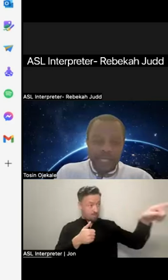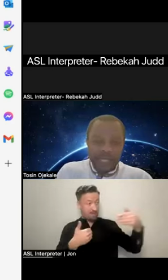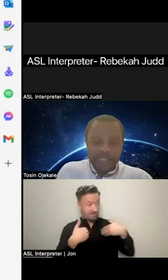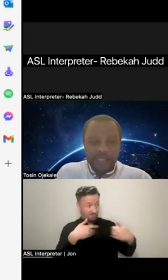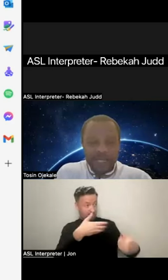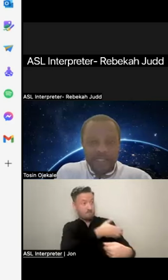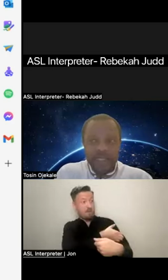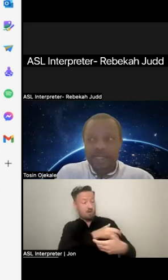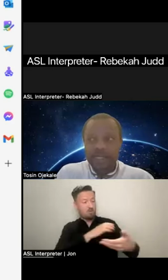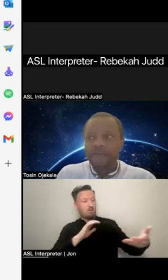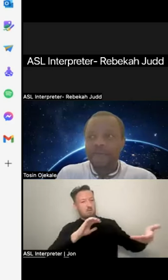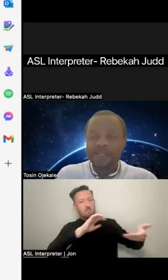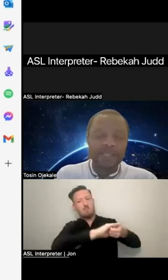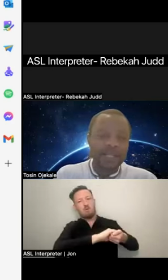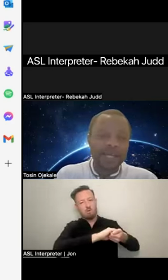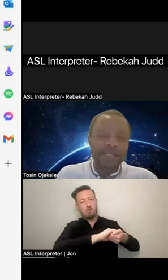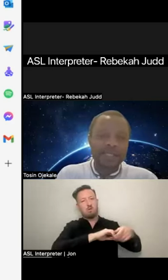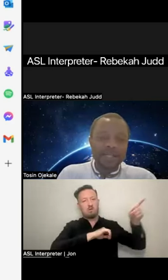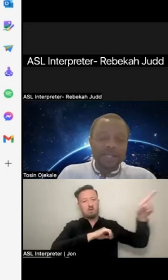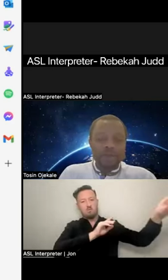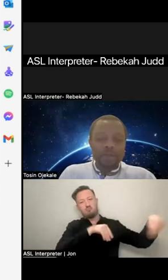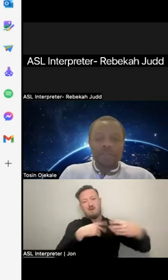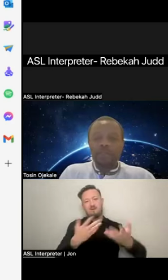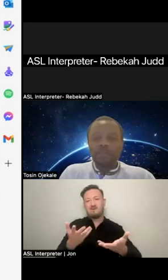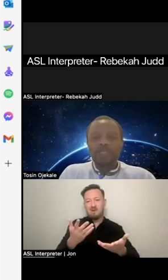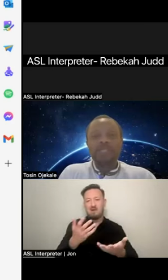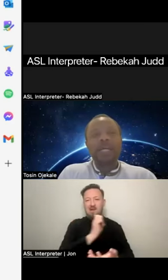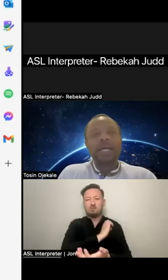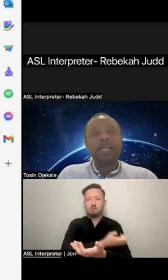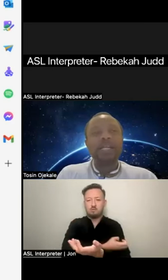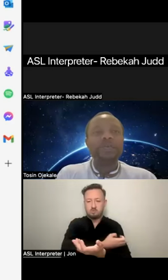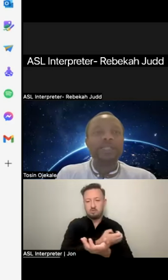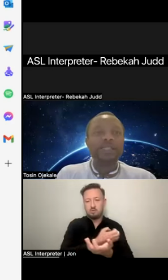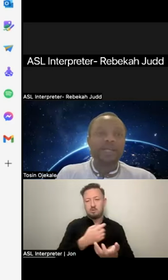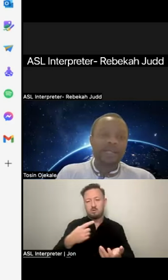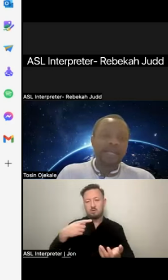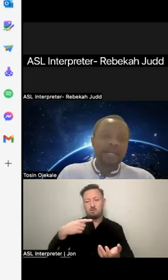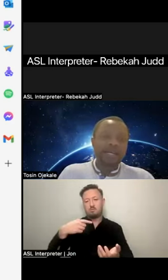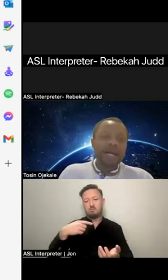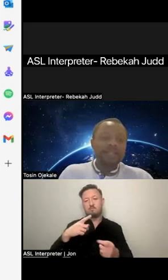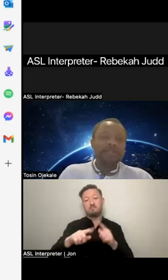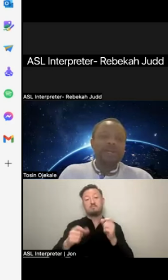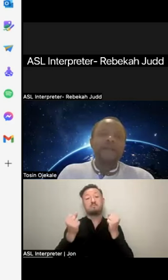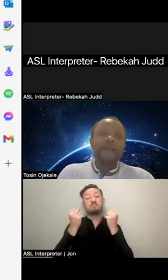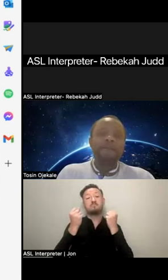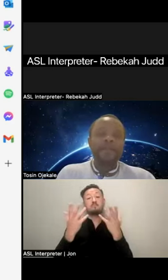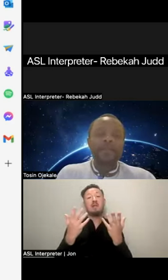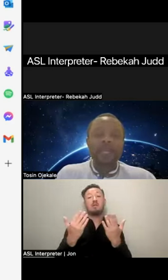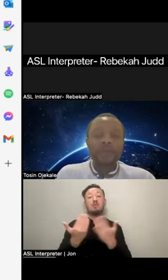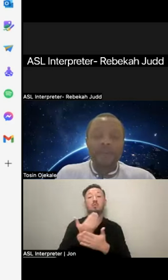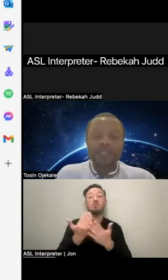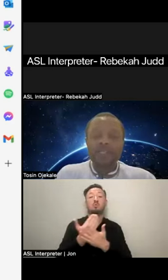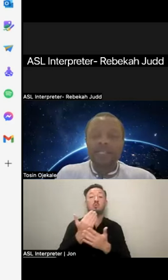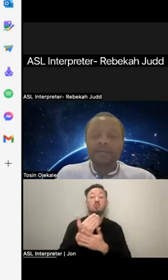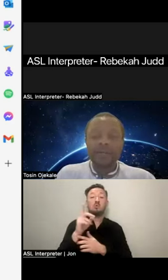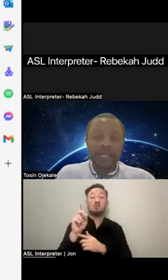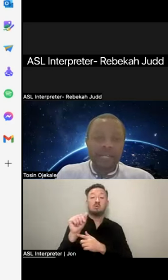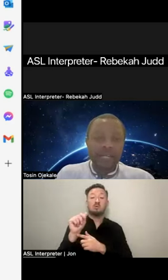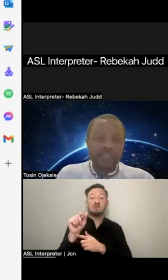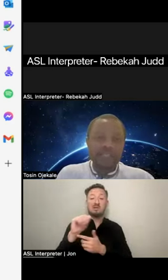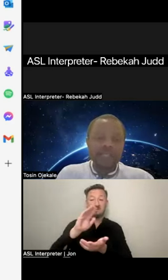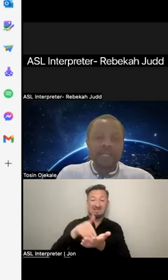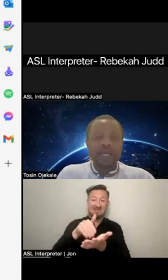green energy than investing in that. So, but most new data centers are actually investing in